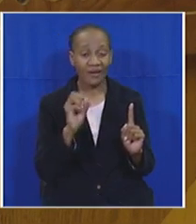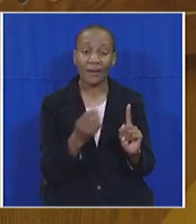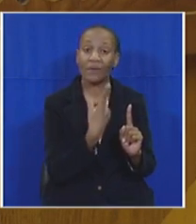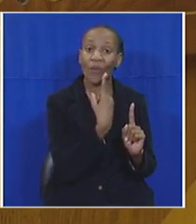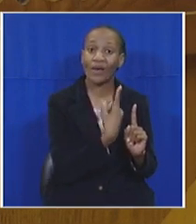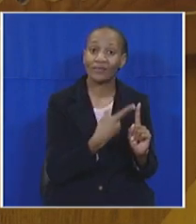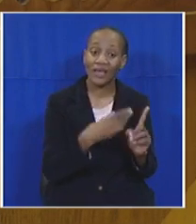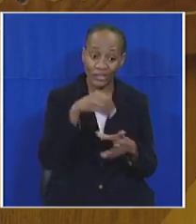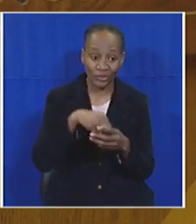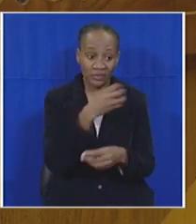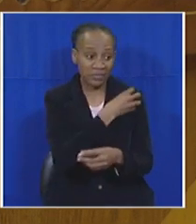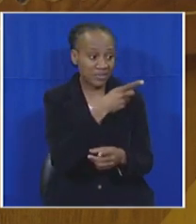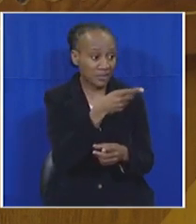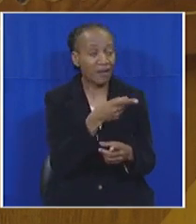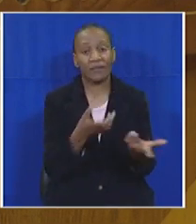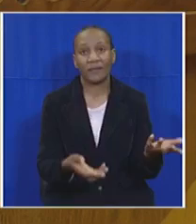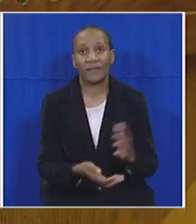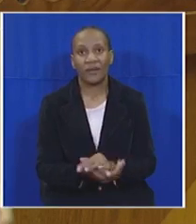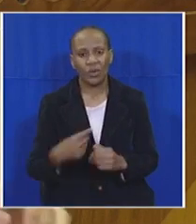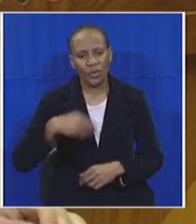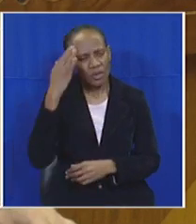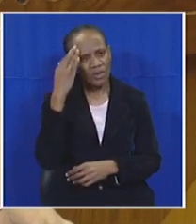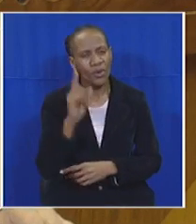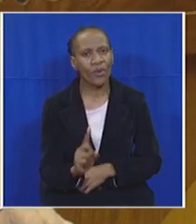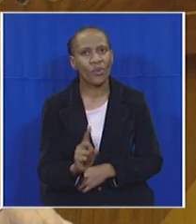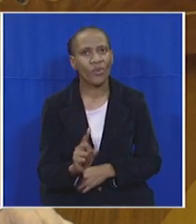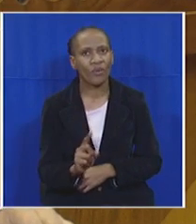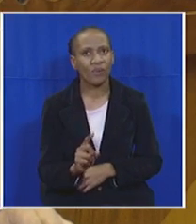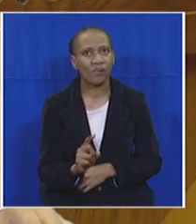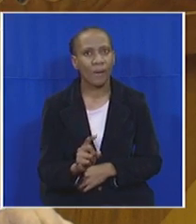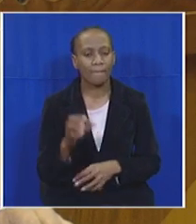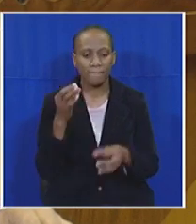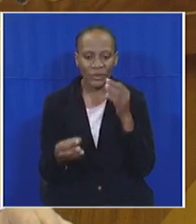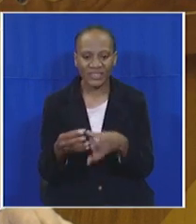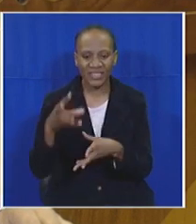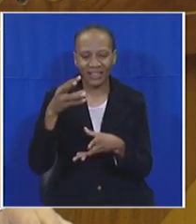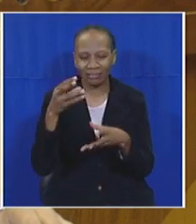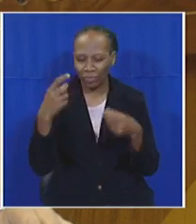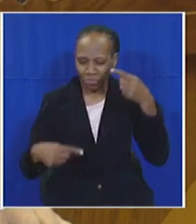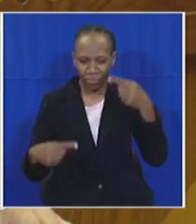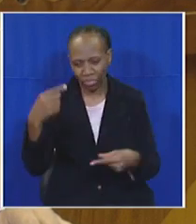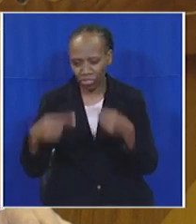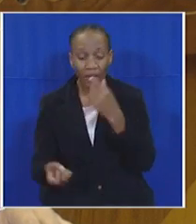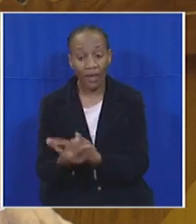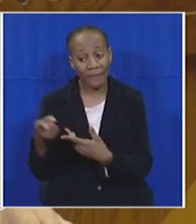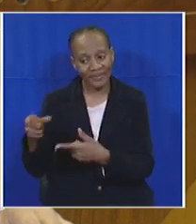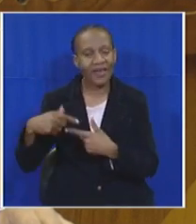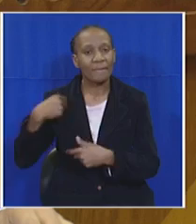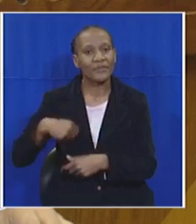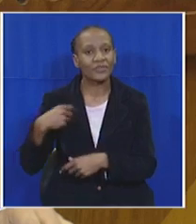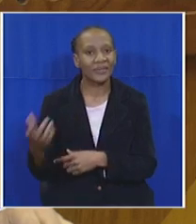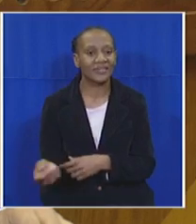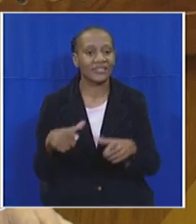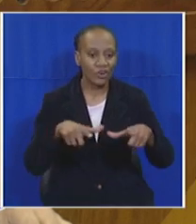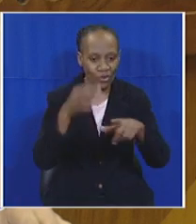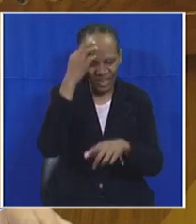Rooyen. We note with extreme concern that political battles continue to play out at a local government level. The